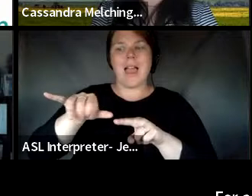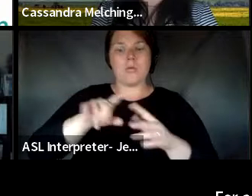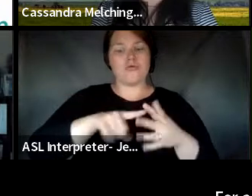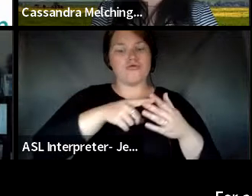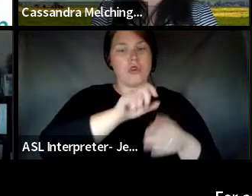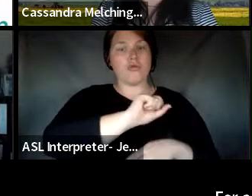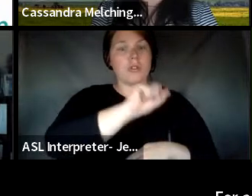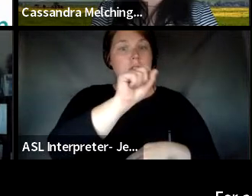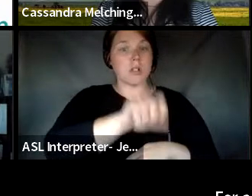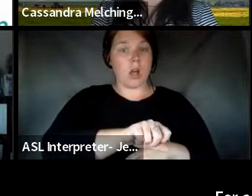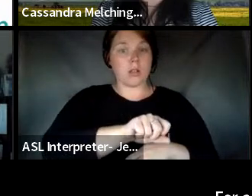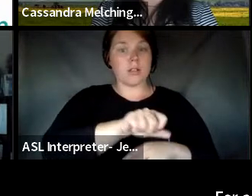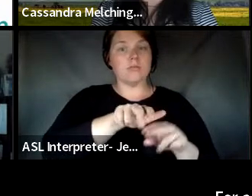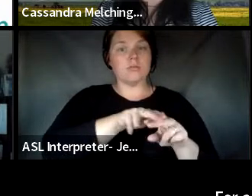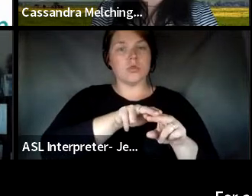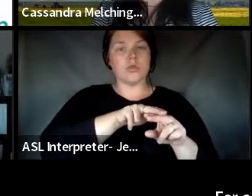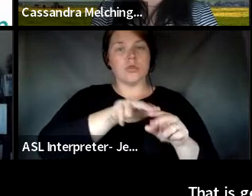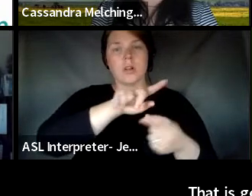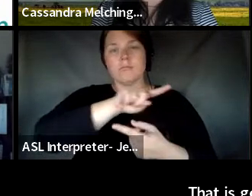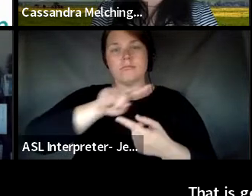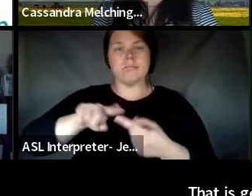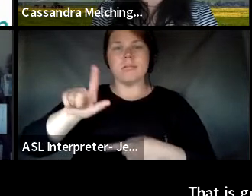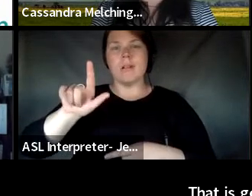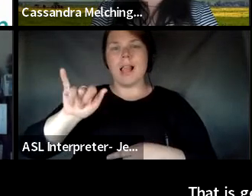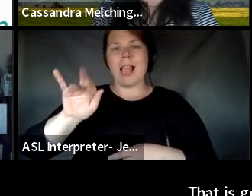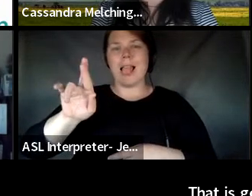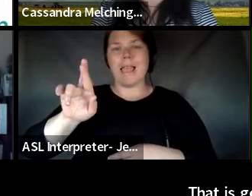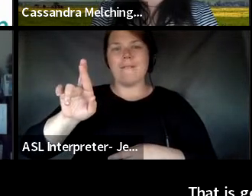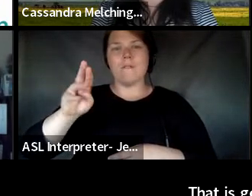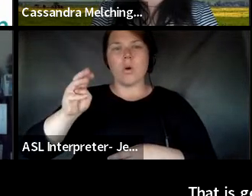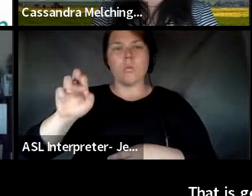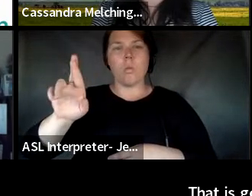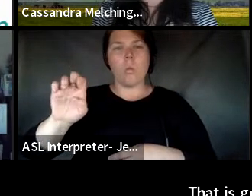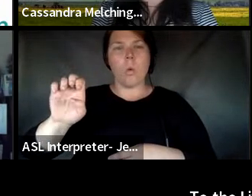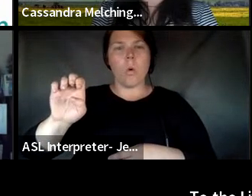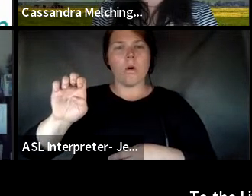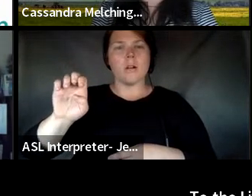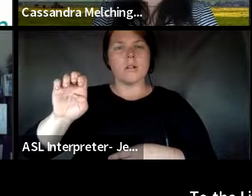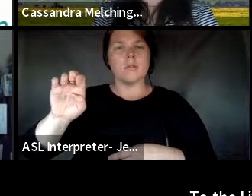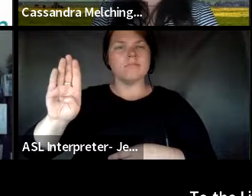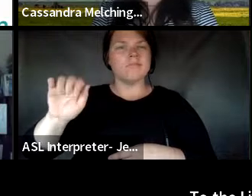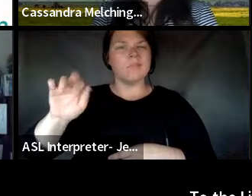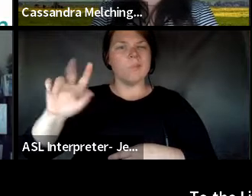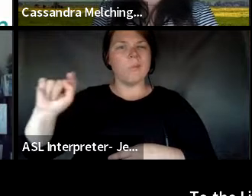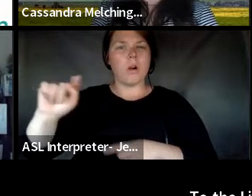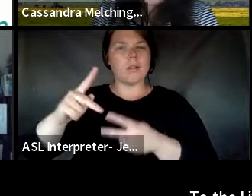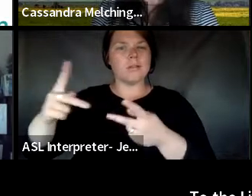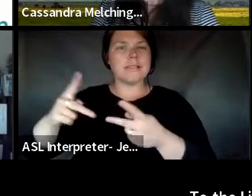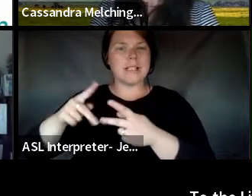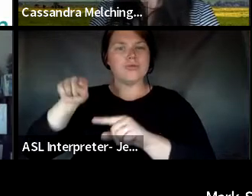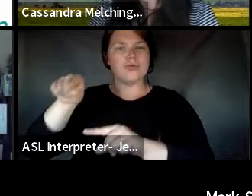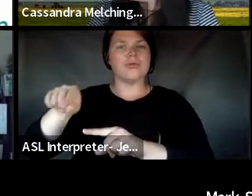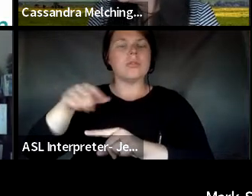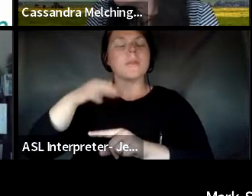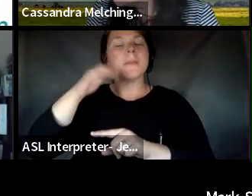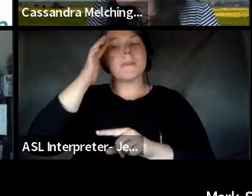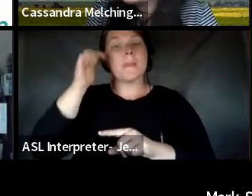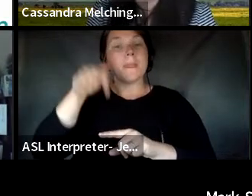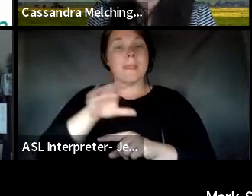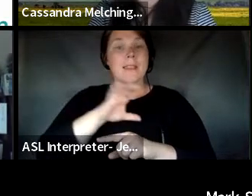Stockton to the Livermore BART station. Are this committee,